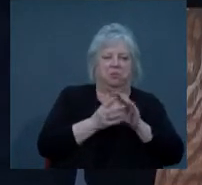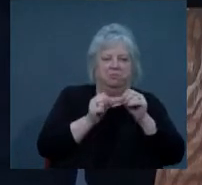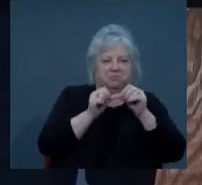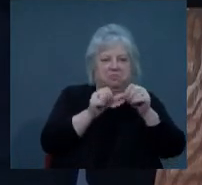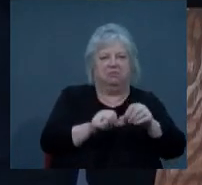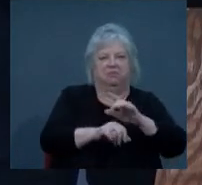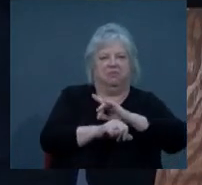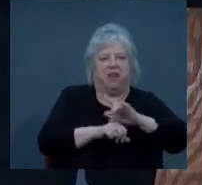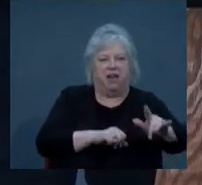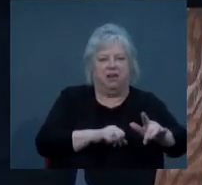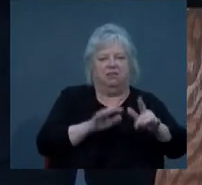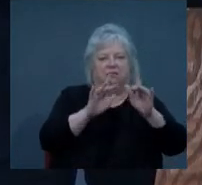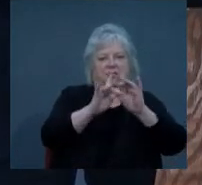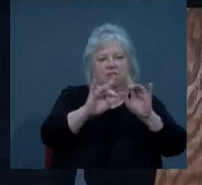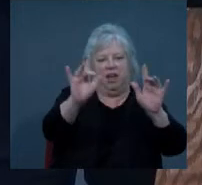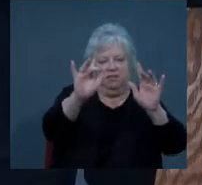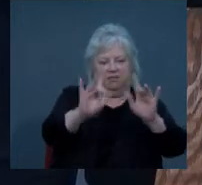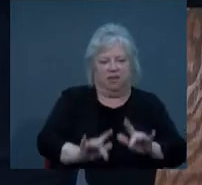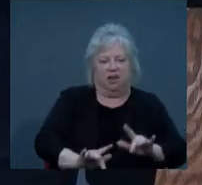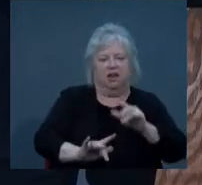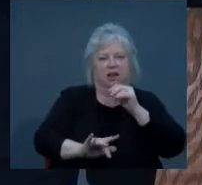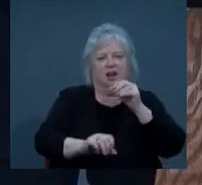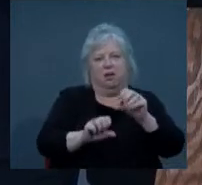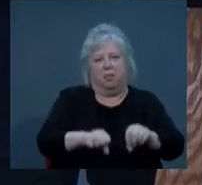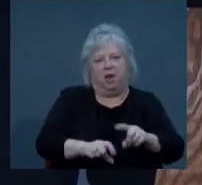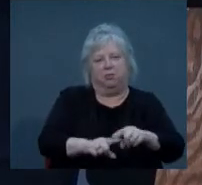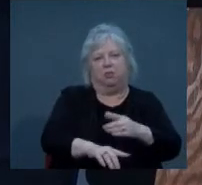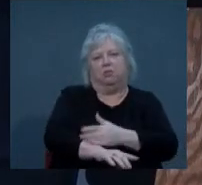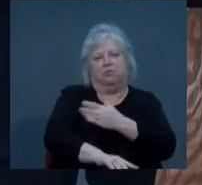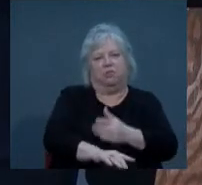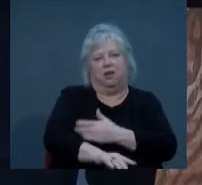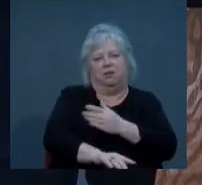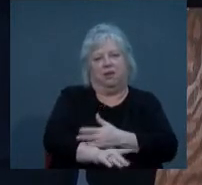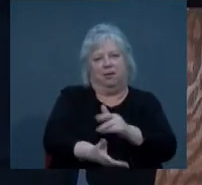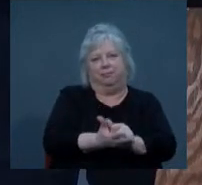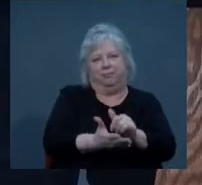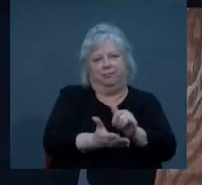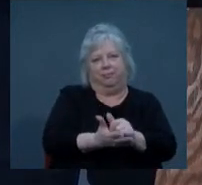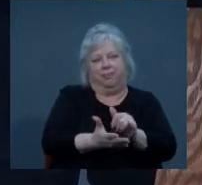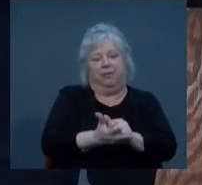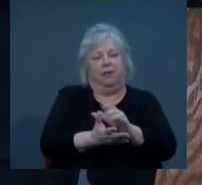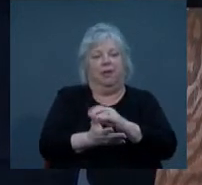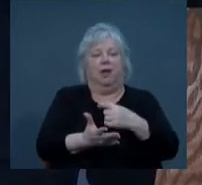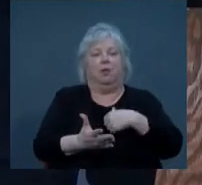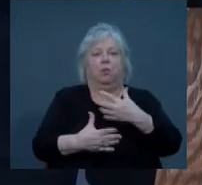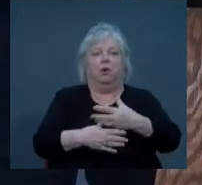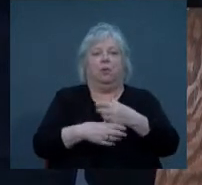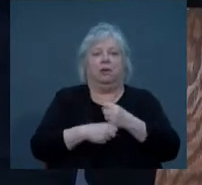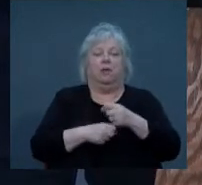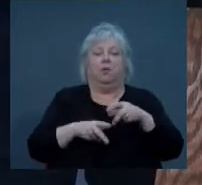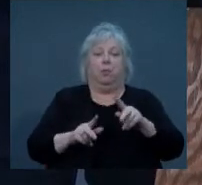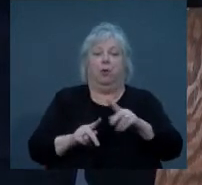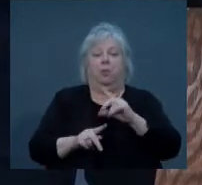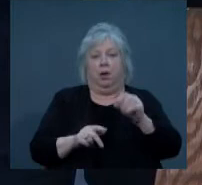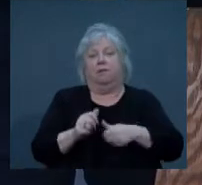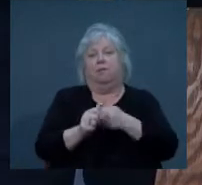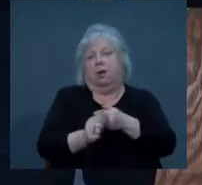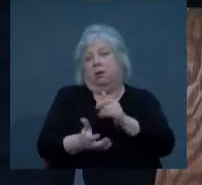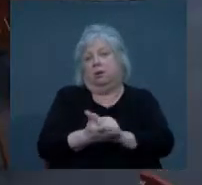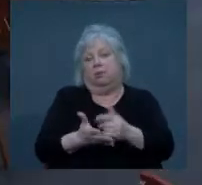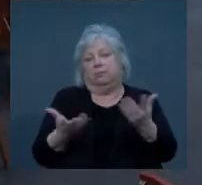not really feasible to renovate, and we received a demo permit and followed through with